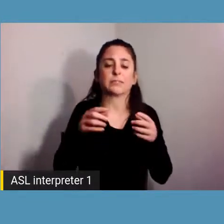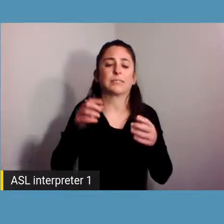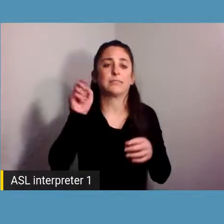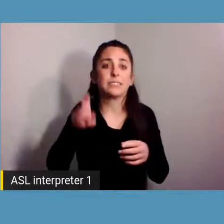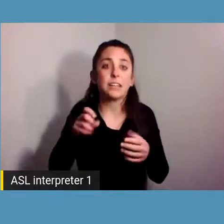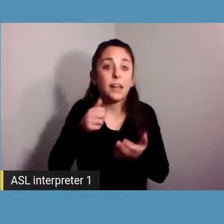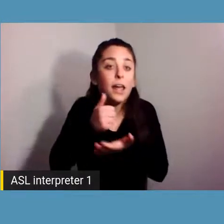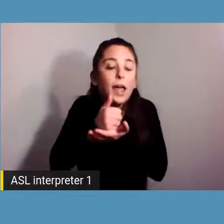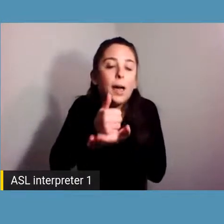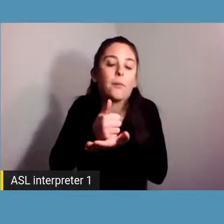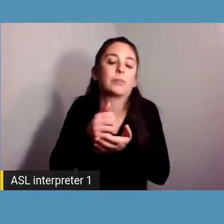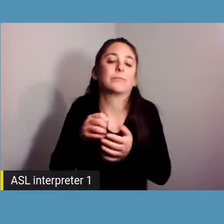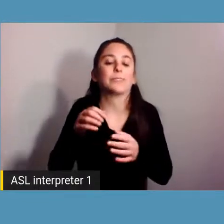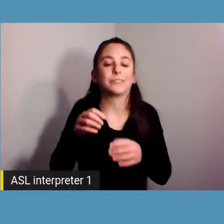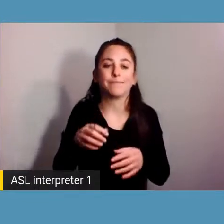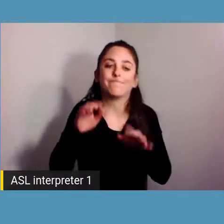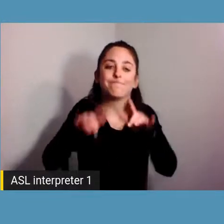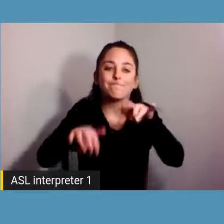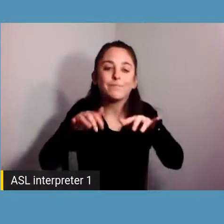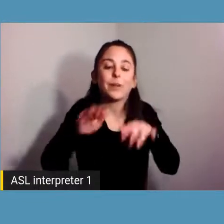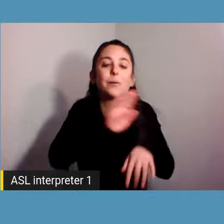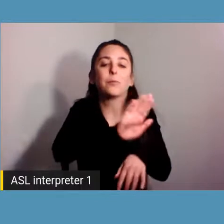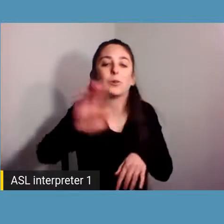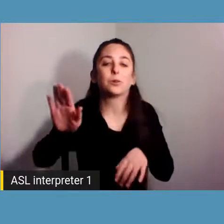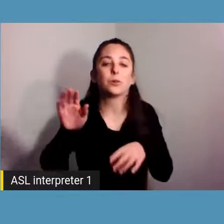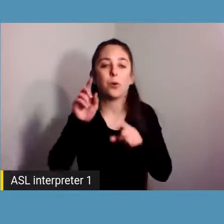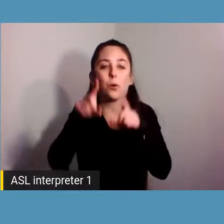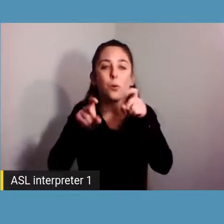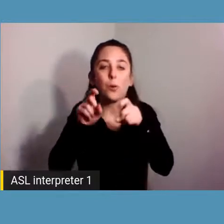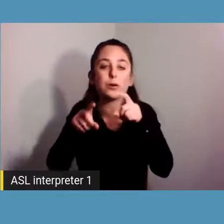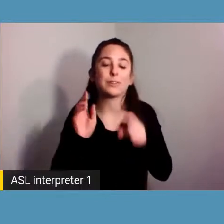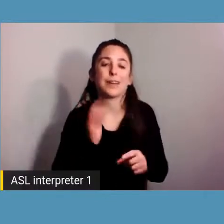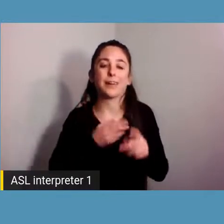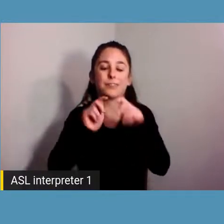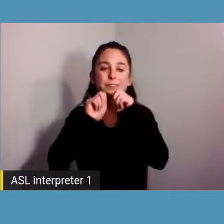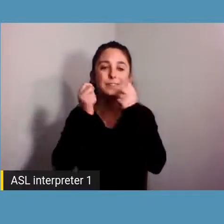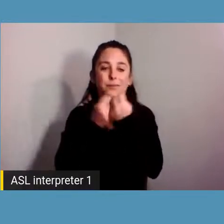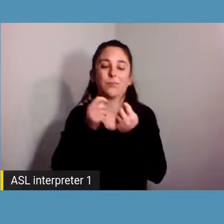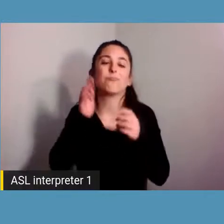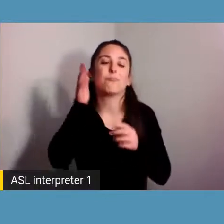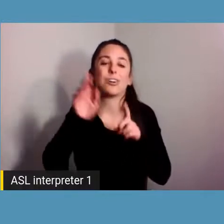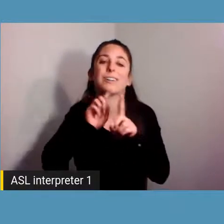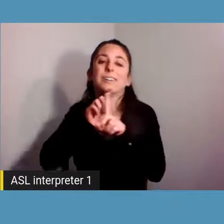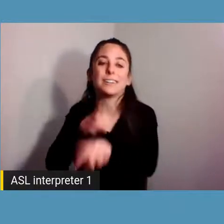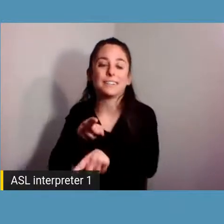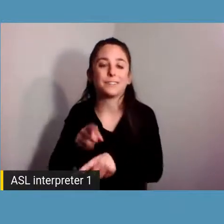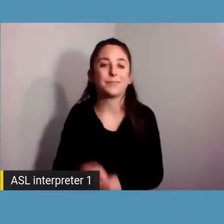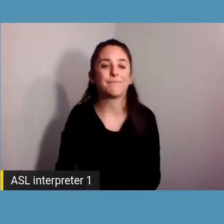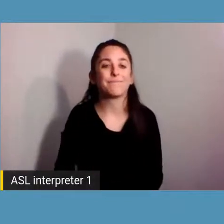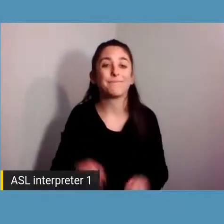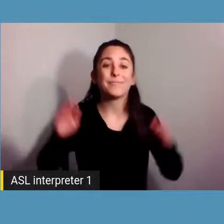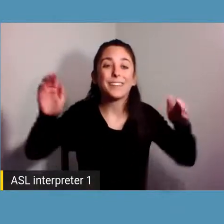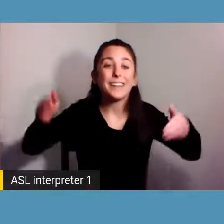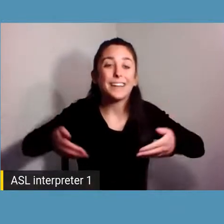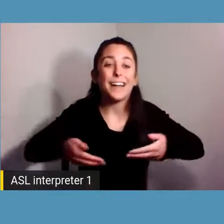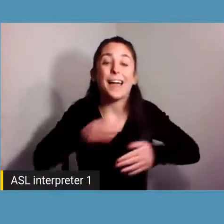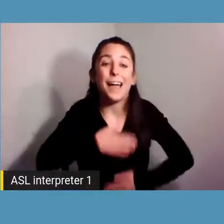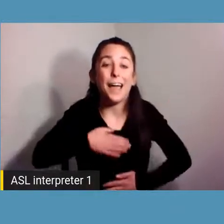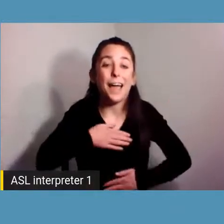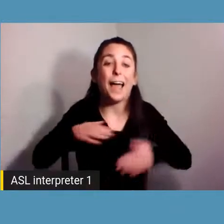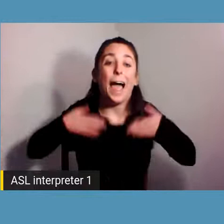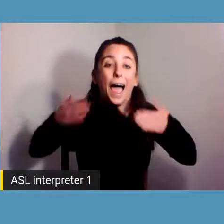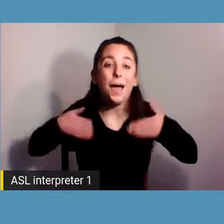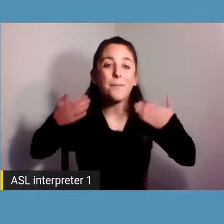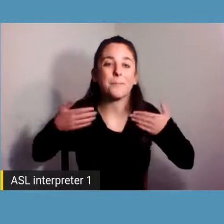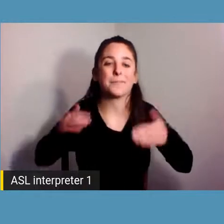of the community will get back to you. Now it's my pleasure to introduce today's speaker for our third module in